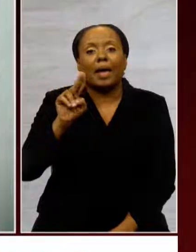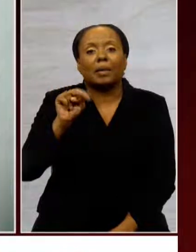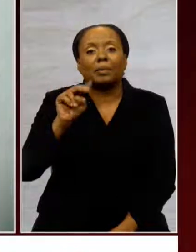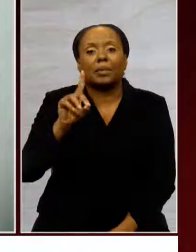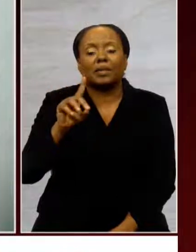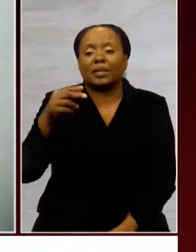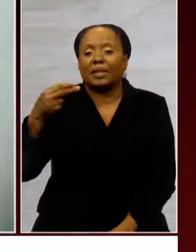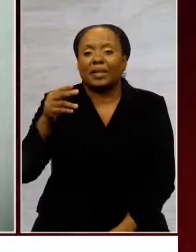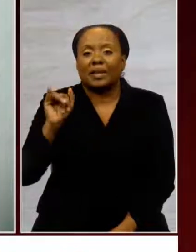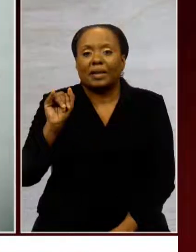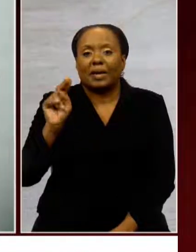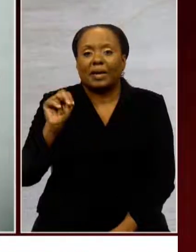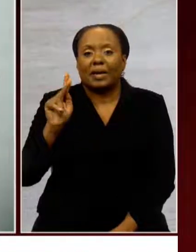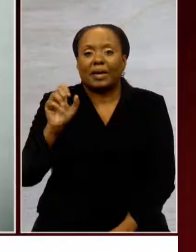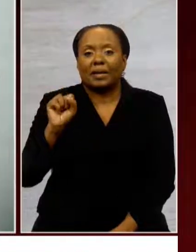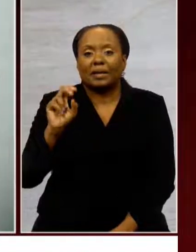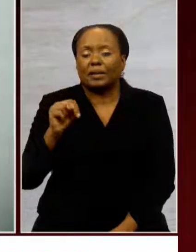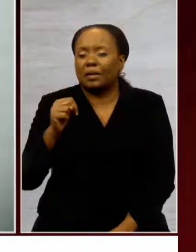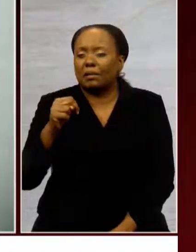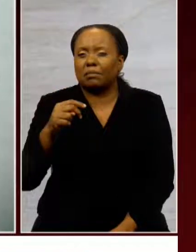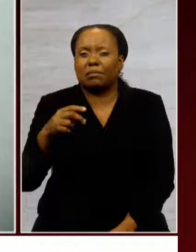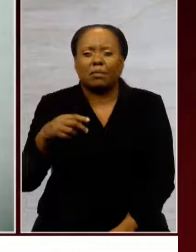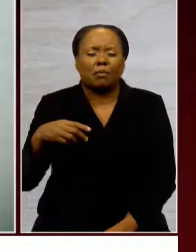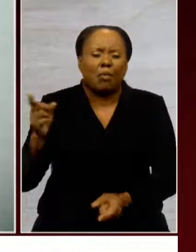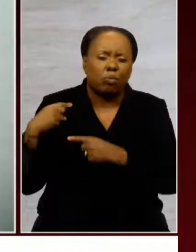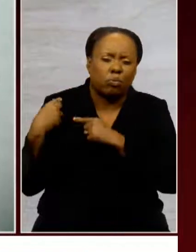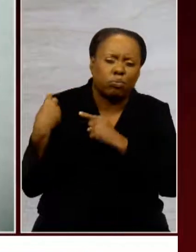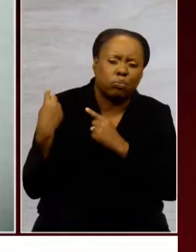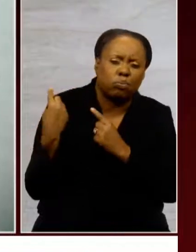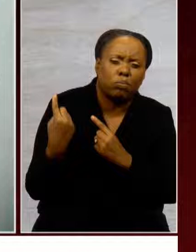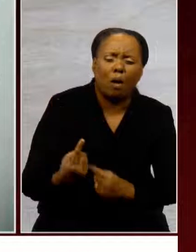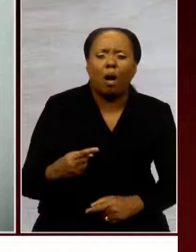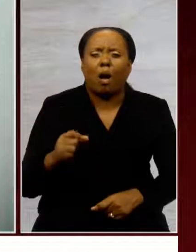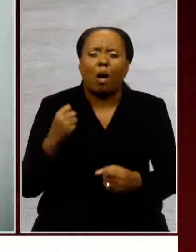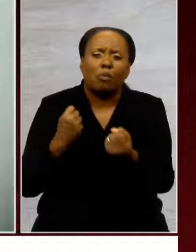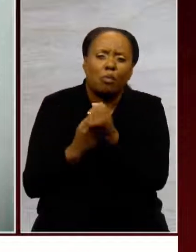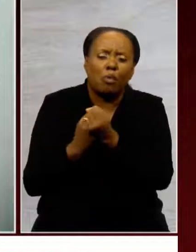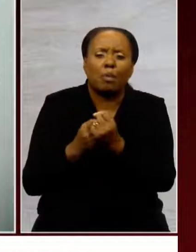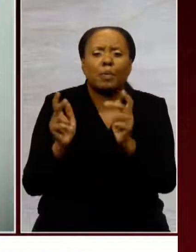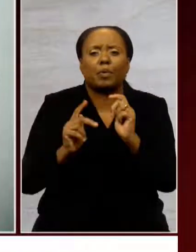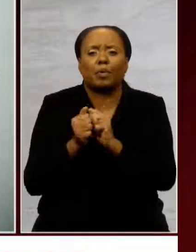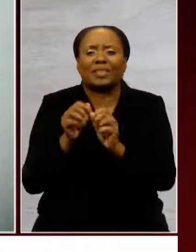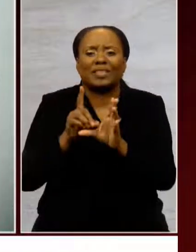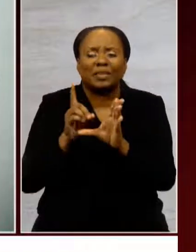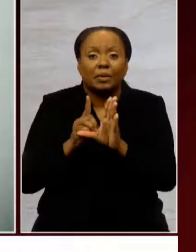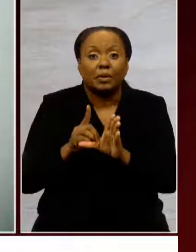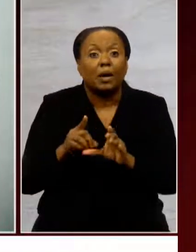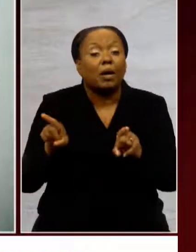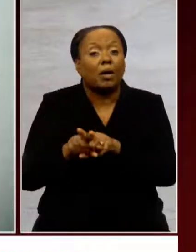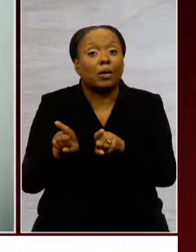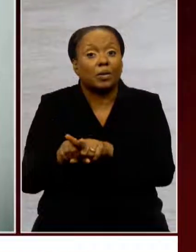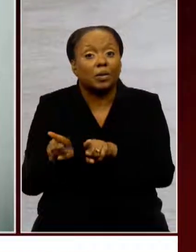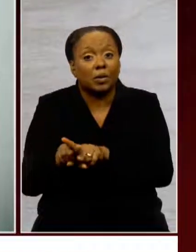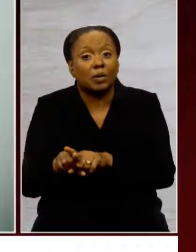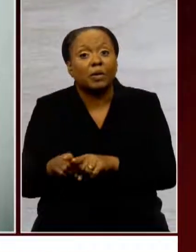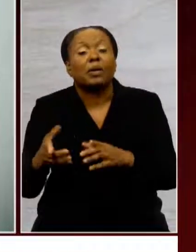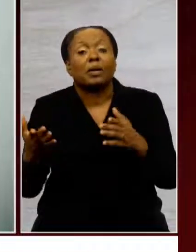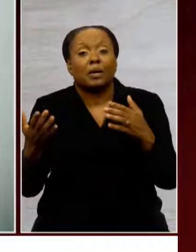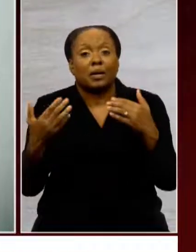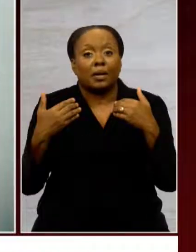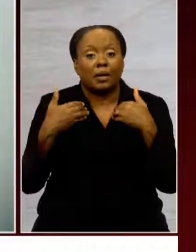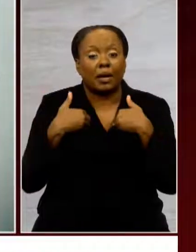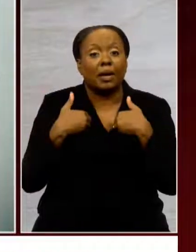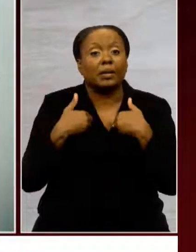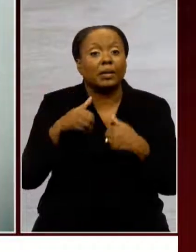is a long-time advocate for persons with disabilities, and he too has lived experience as he is the sibling of an adult